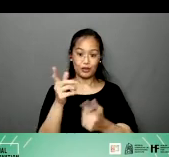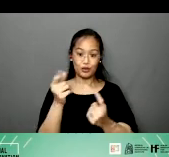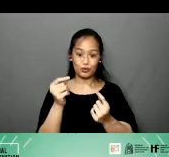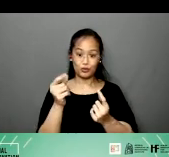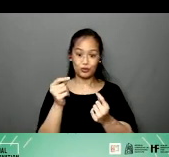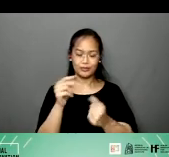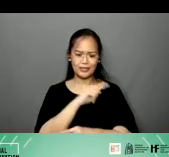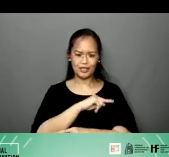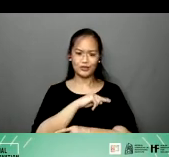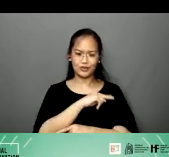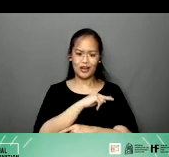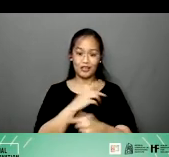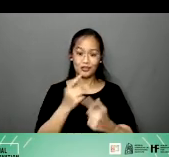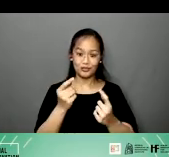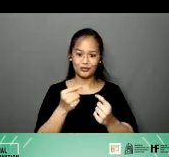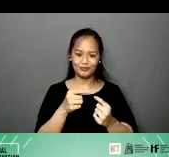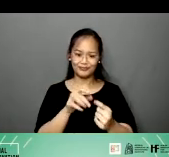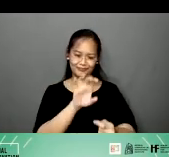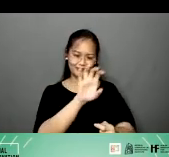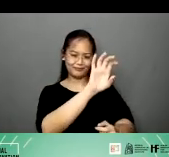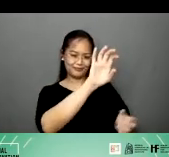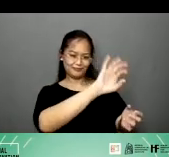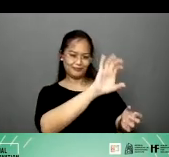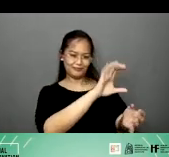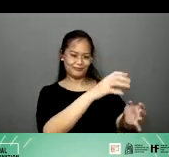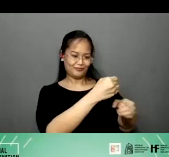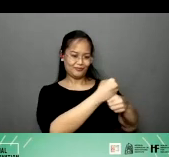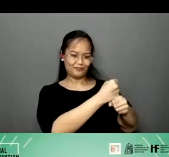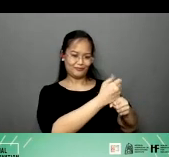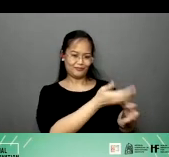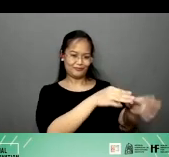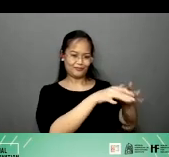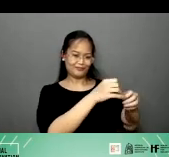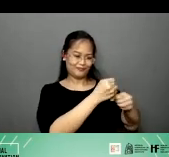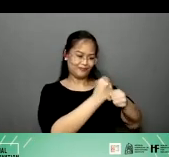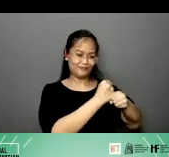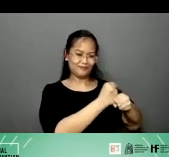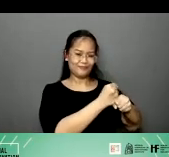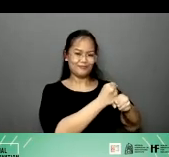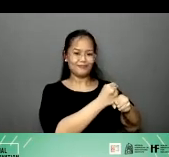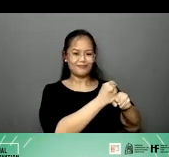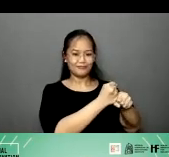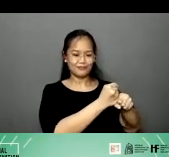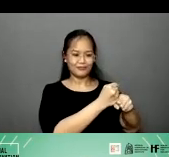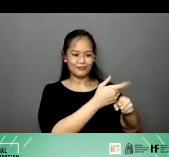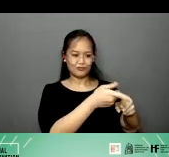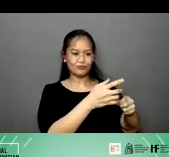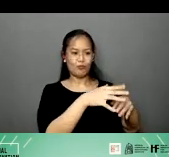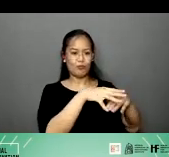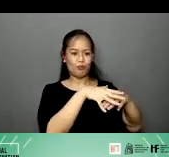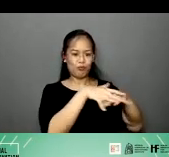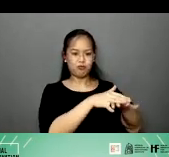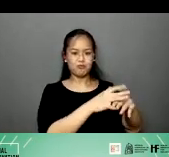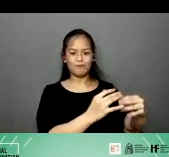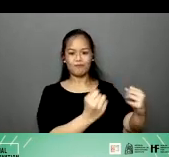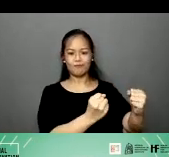So this one's actually very, very cool because this is an example of adding value to a untapped natural resource or adding